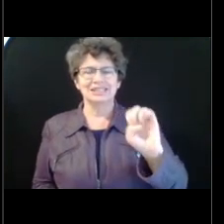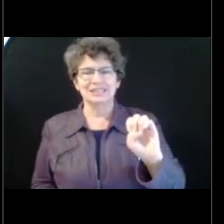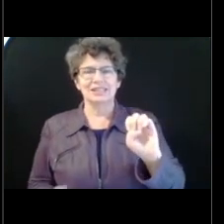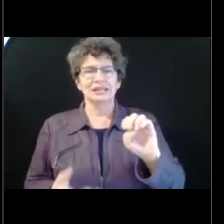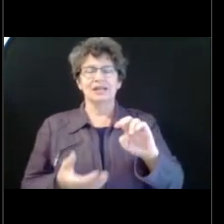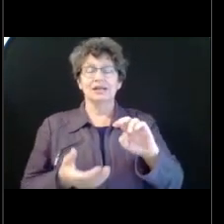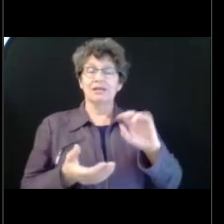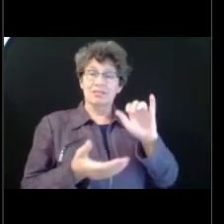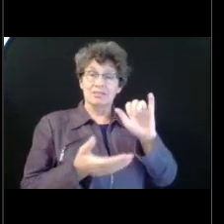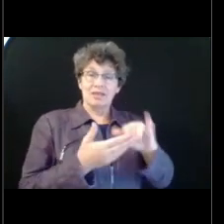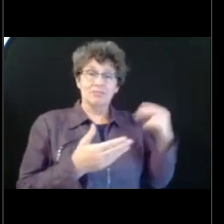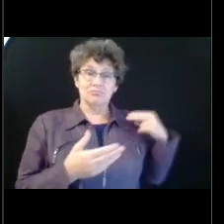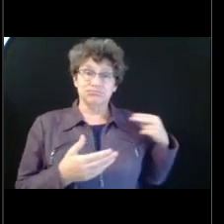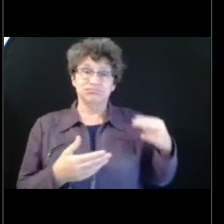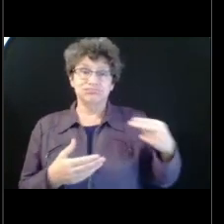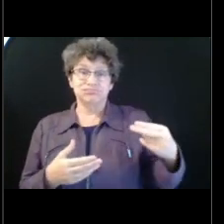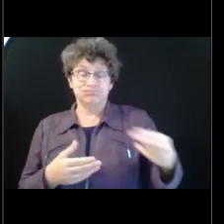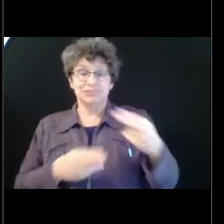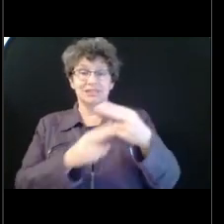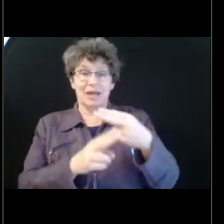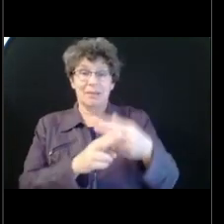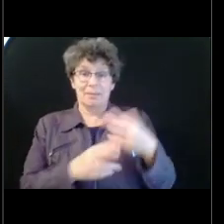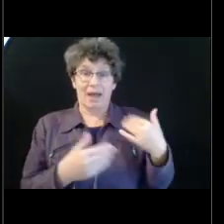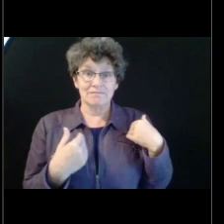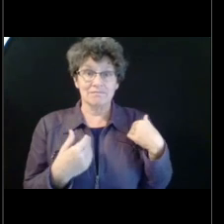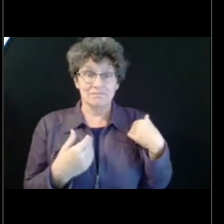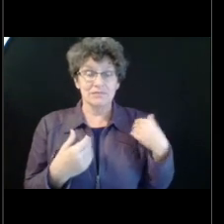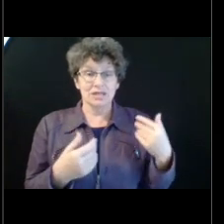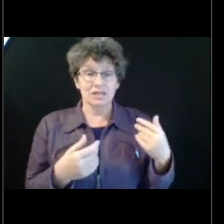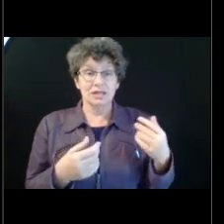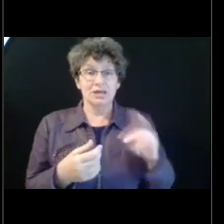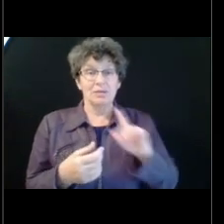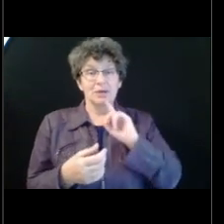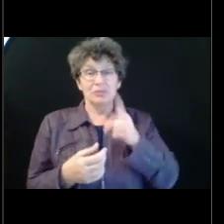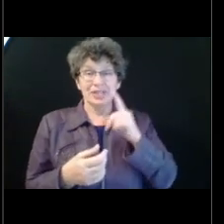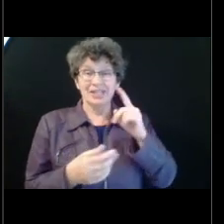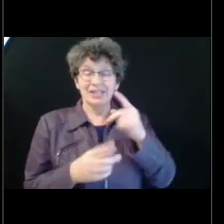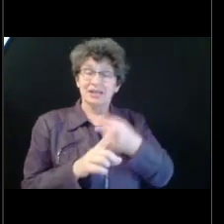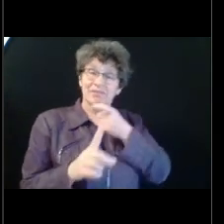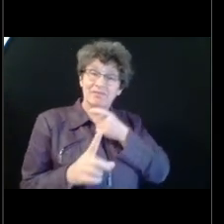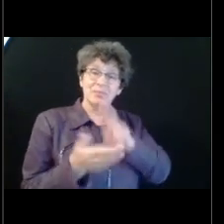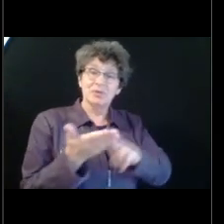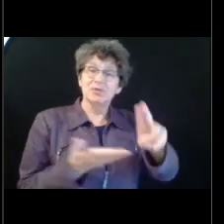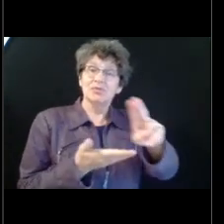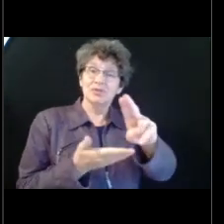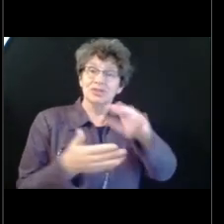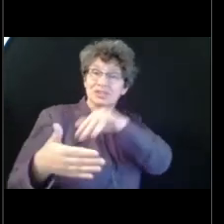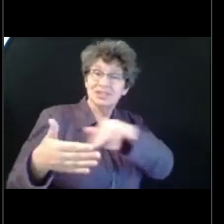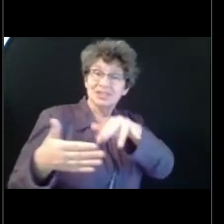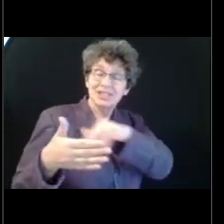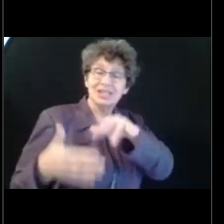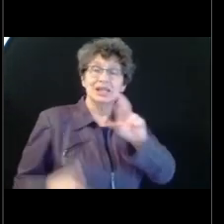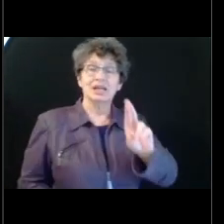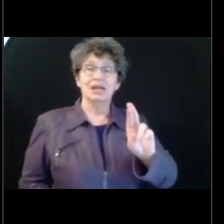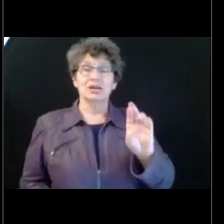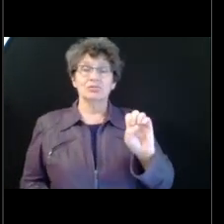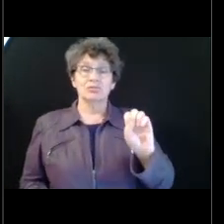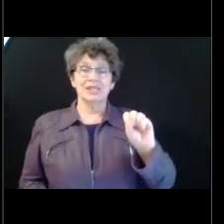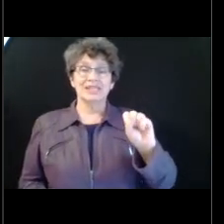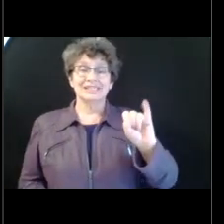now, resilience is about 35 or 40 years old. It started being written up